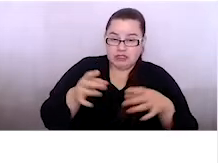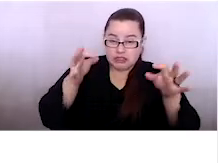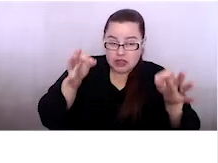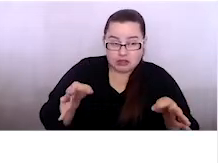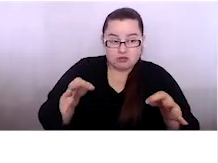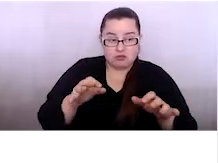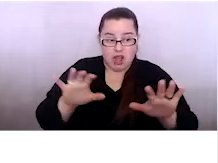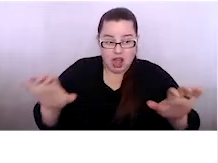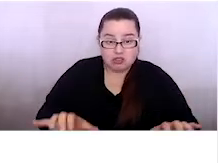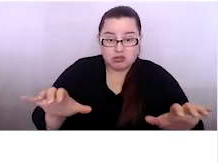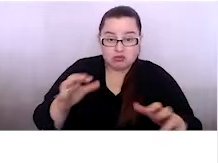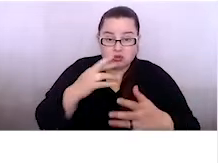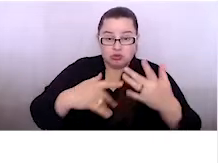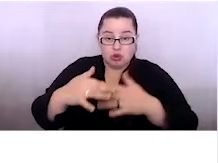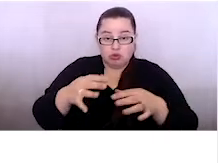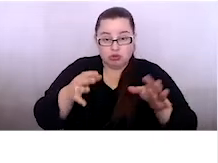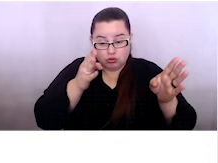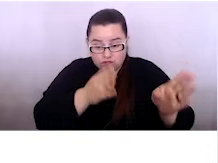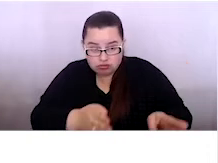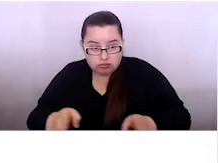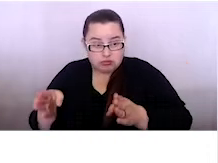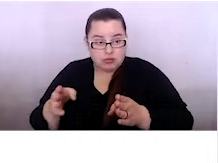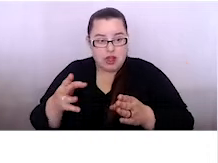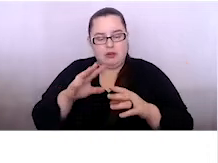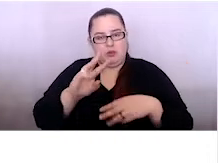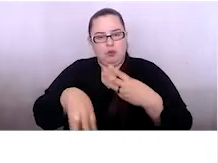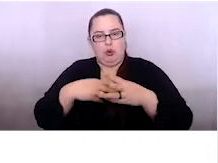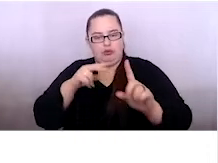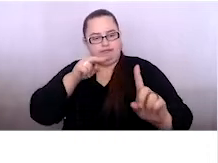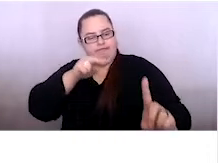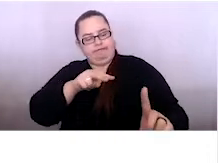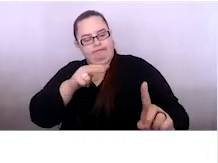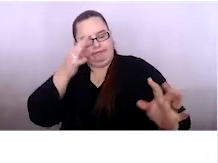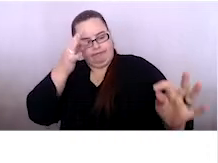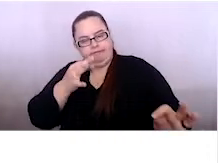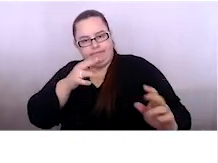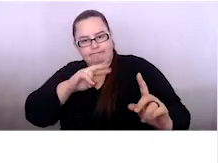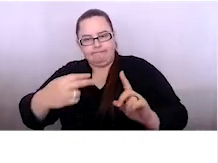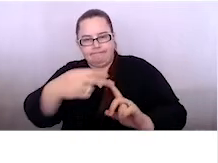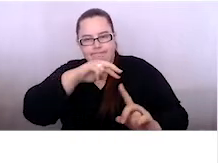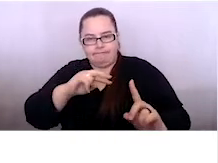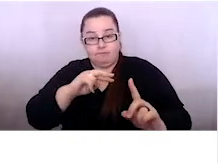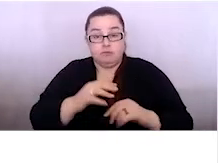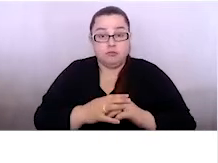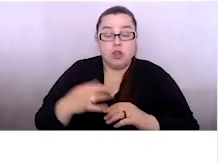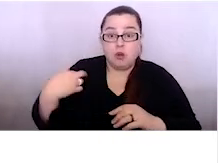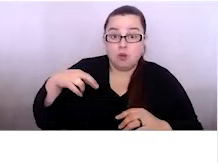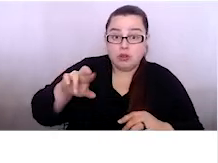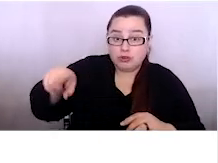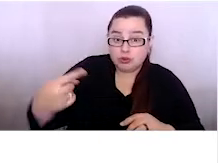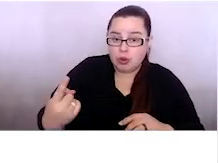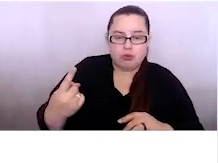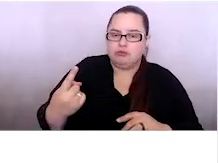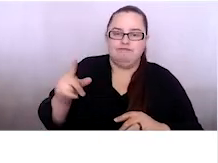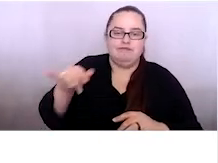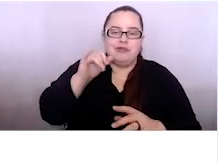and worldviews. And again, religion alone does not make up